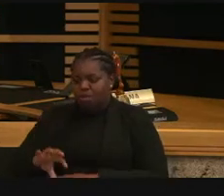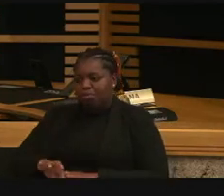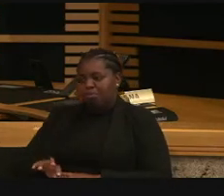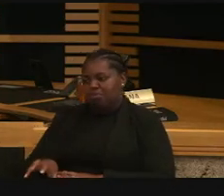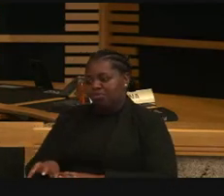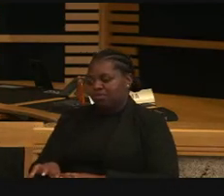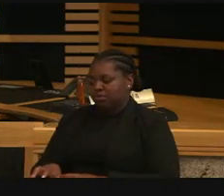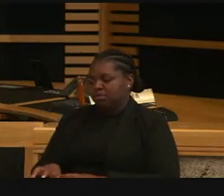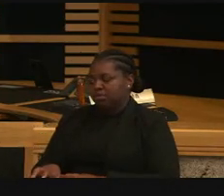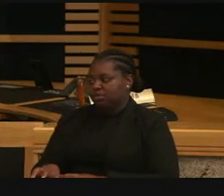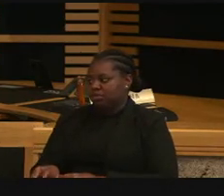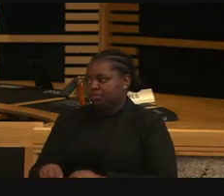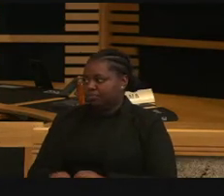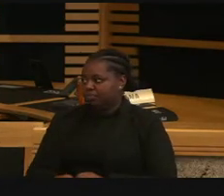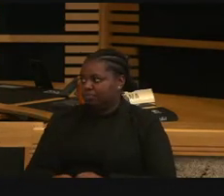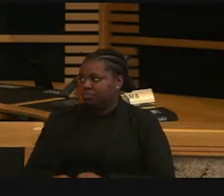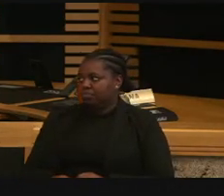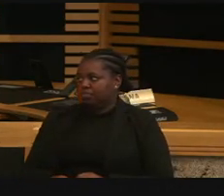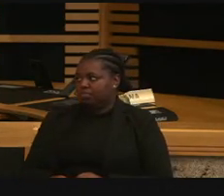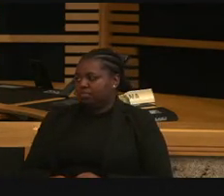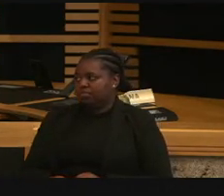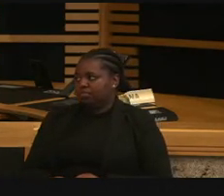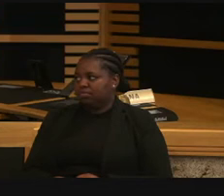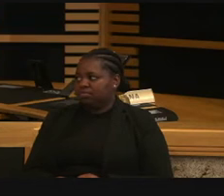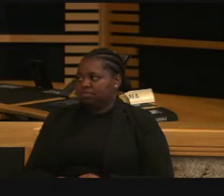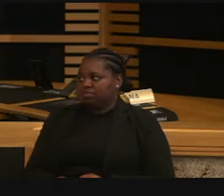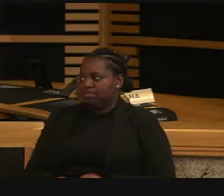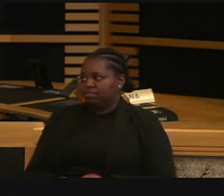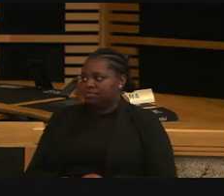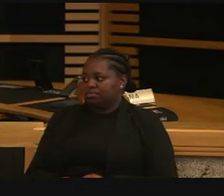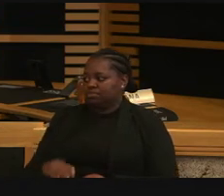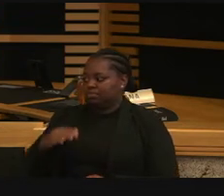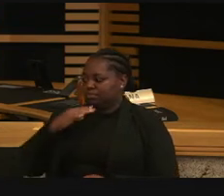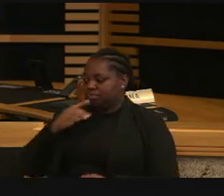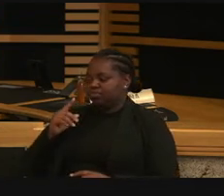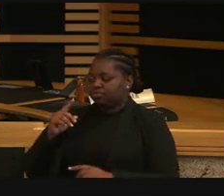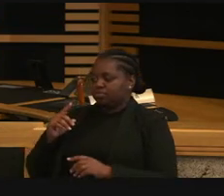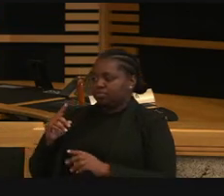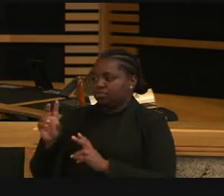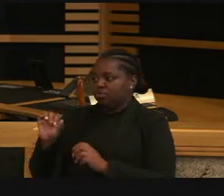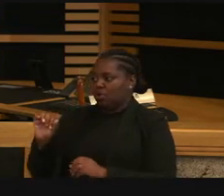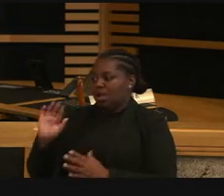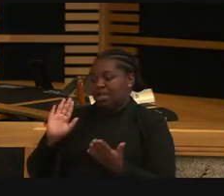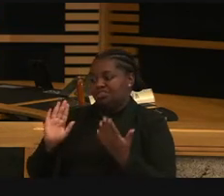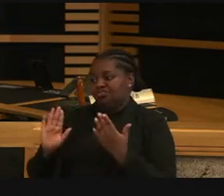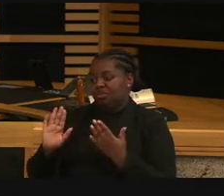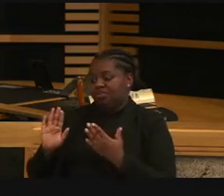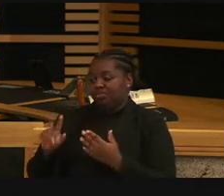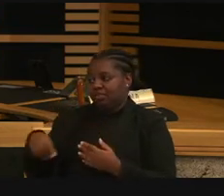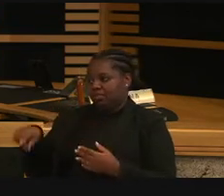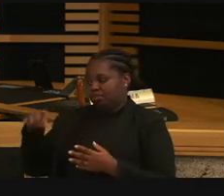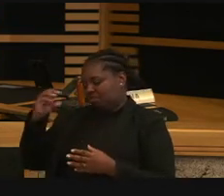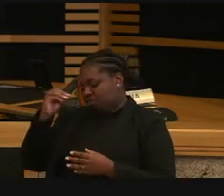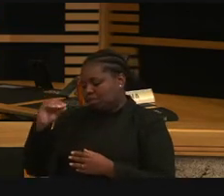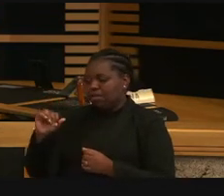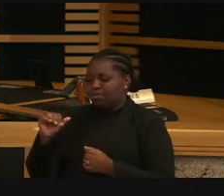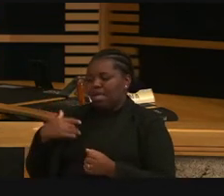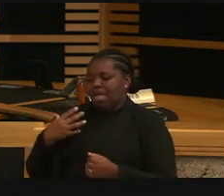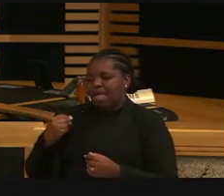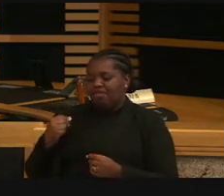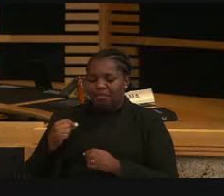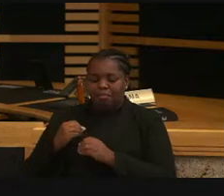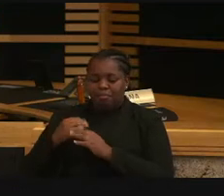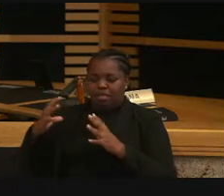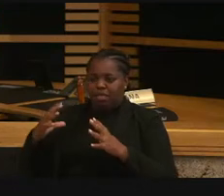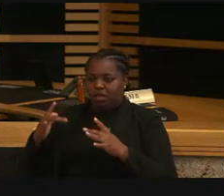provincialization. You know, according to OMA, traffic enforcement is the main concern